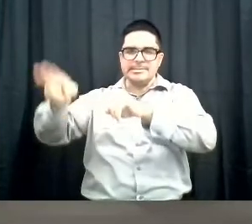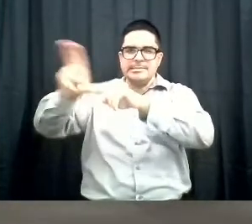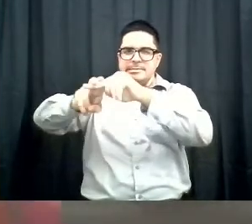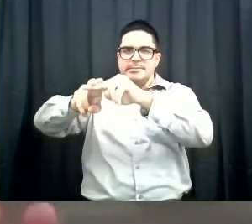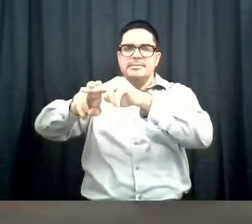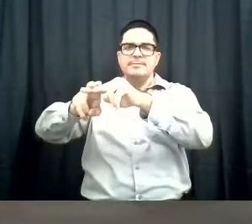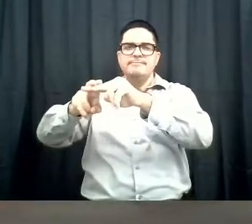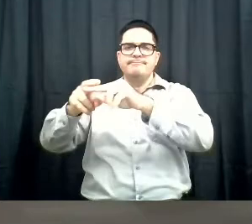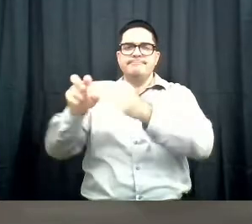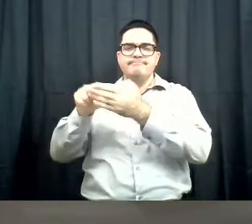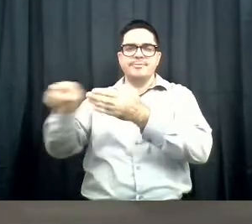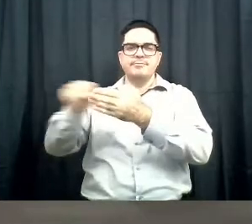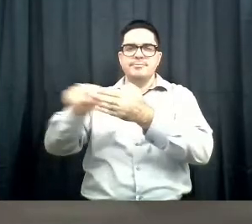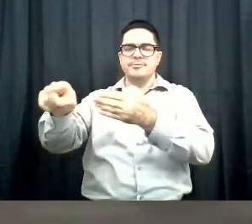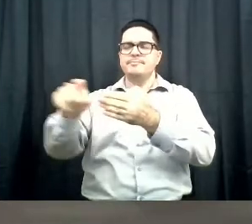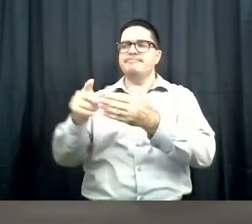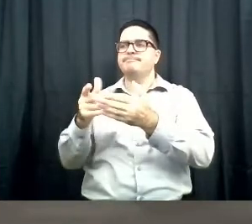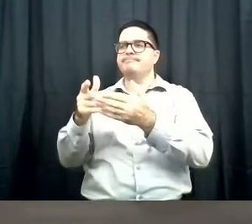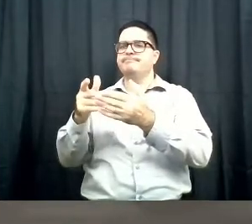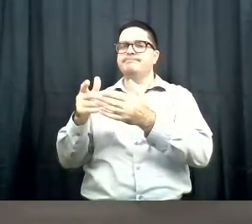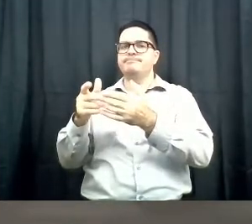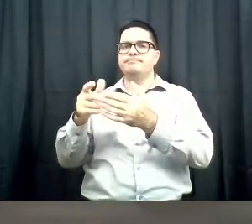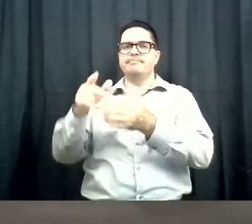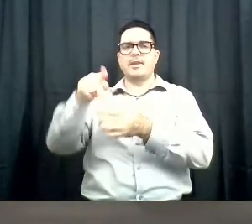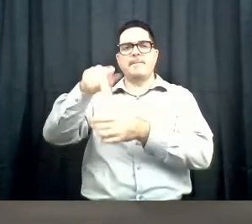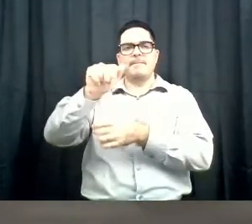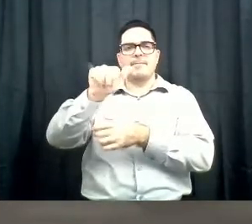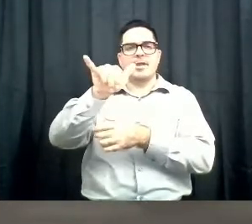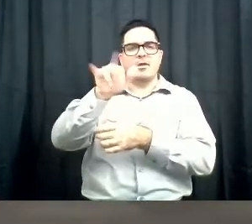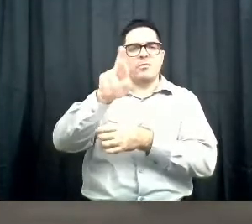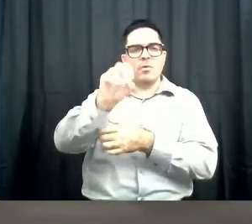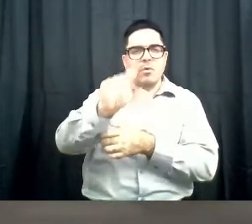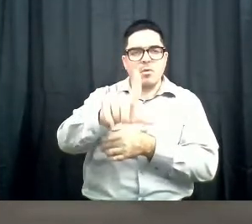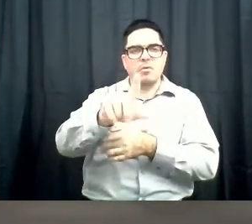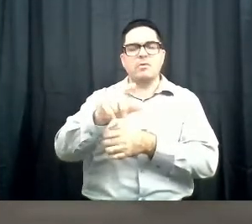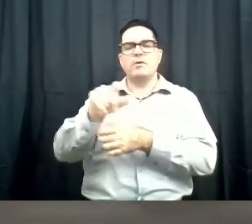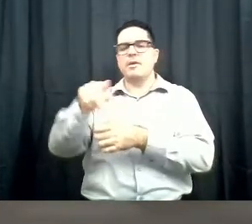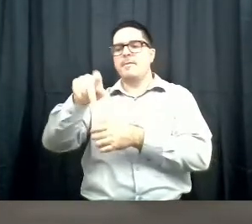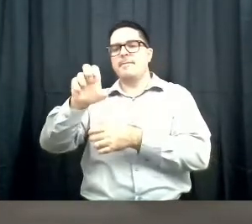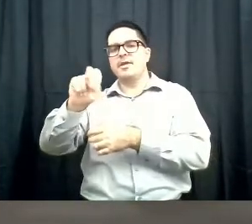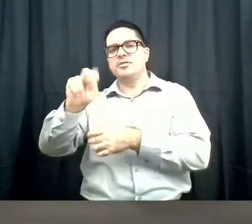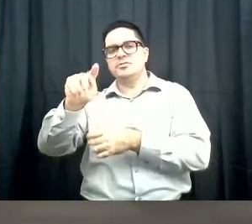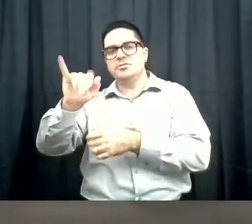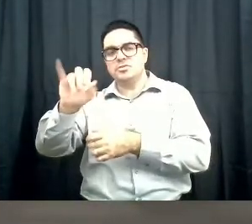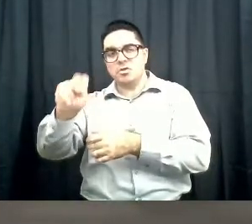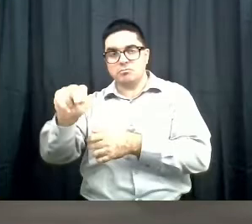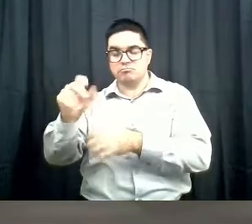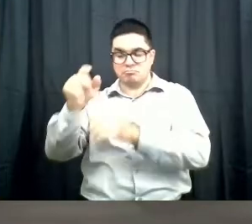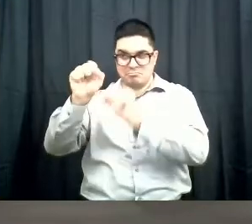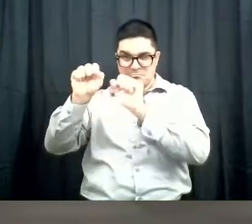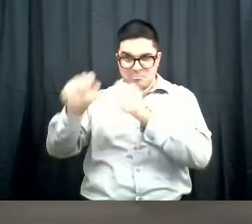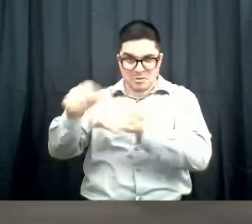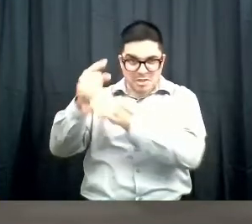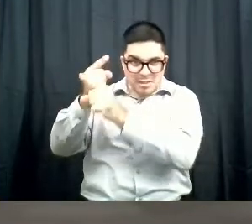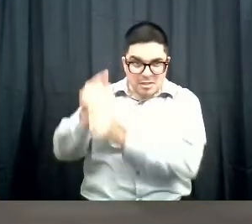the pension line or the payroll line, can be made consistent with the fiscal plan. Any